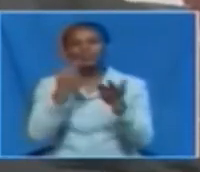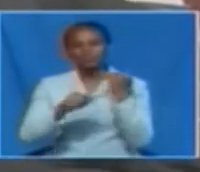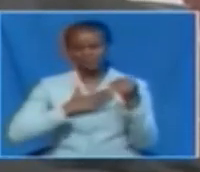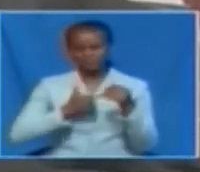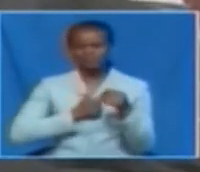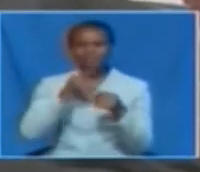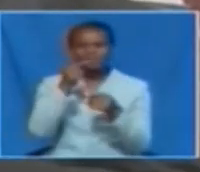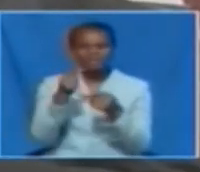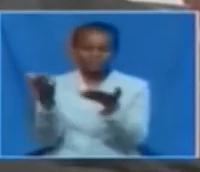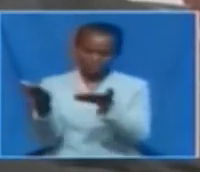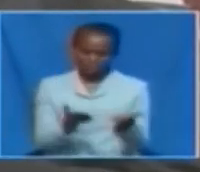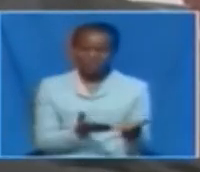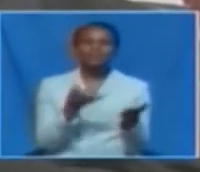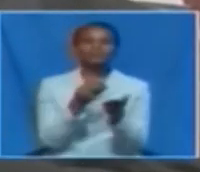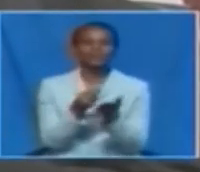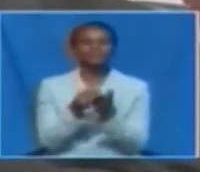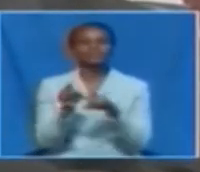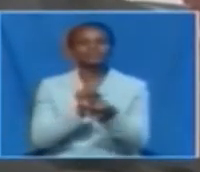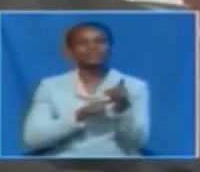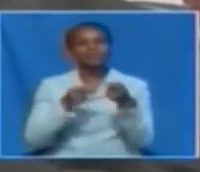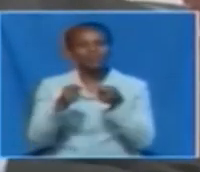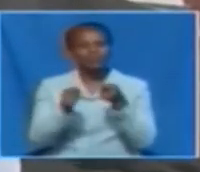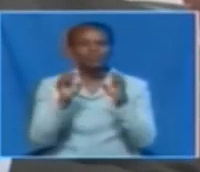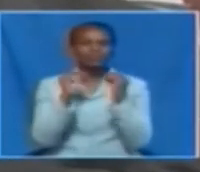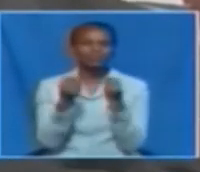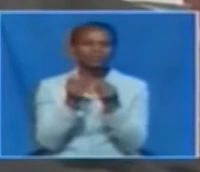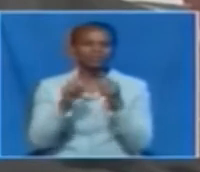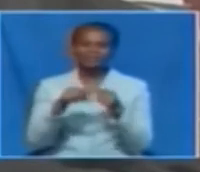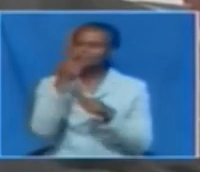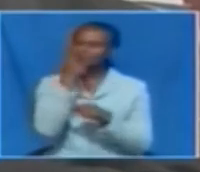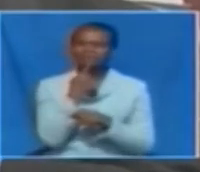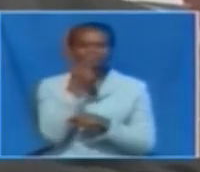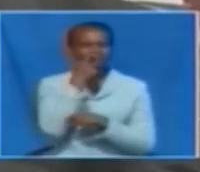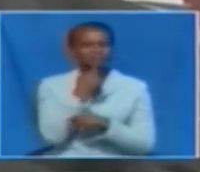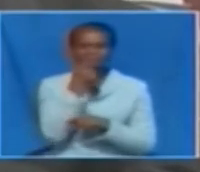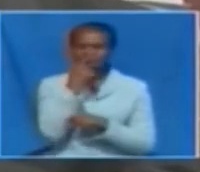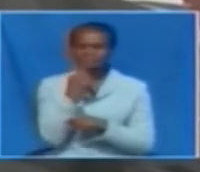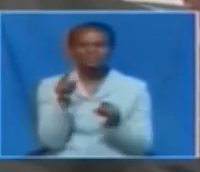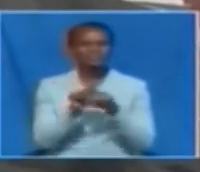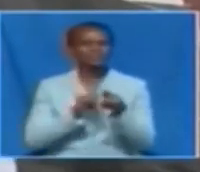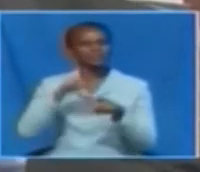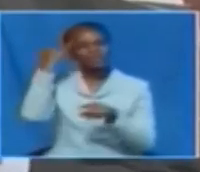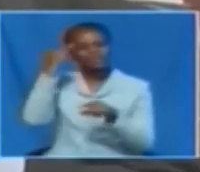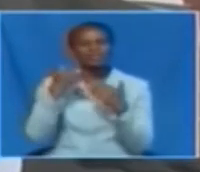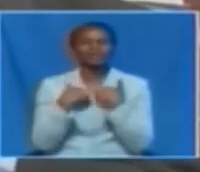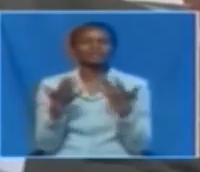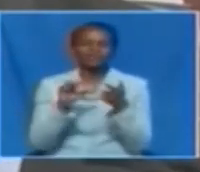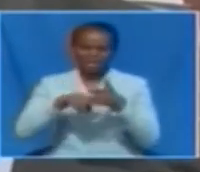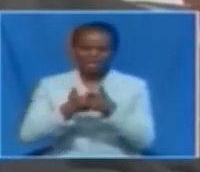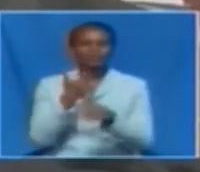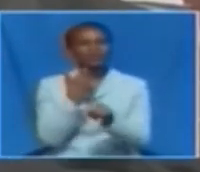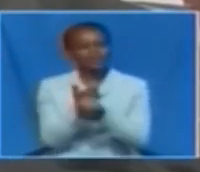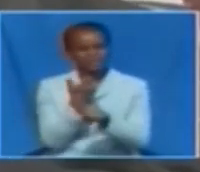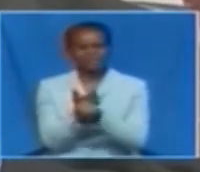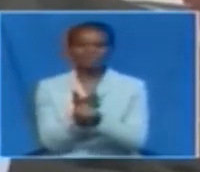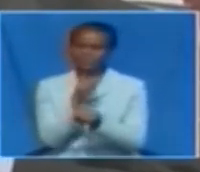on the table. Let's run this organization. And they don't. But they talk about it, and they have no idea how difficult and challenging